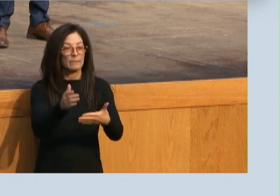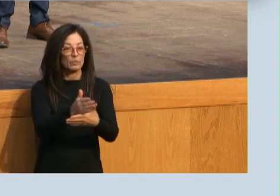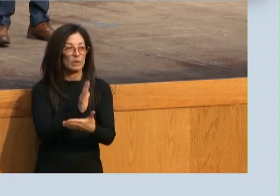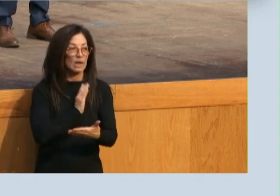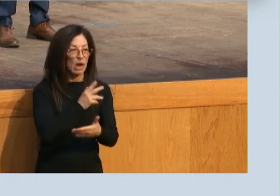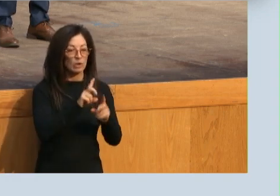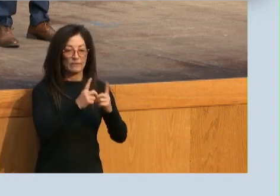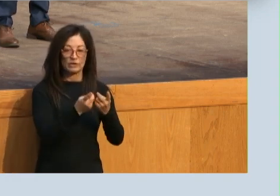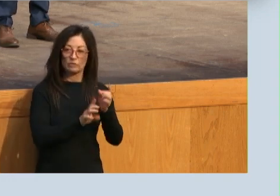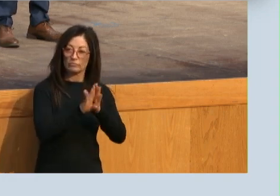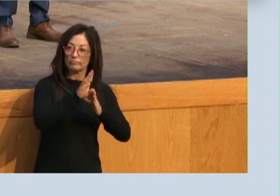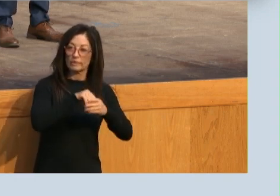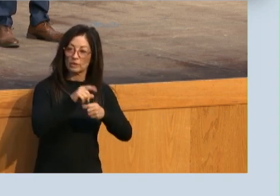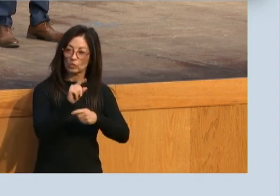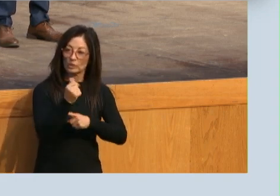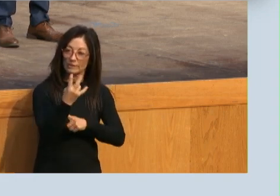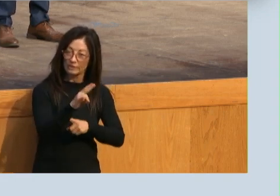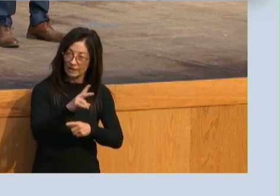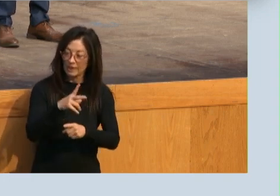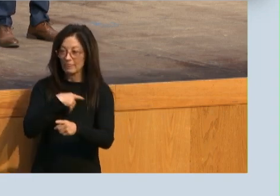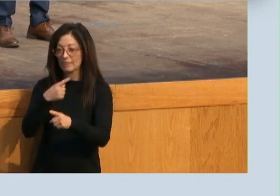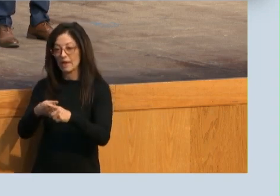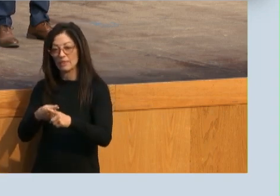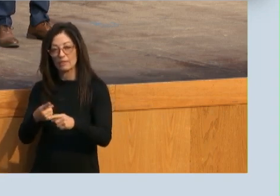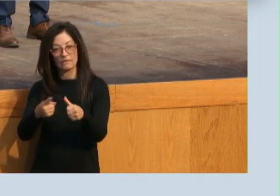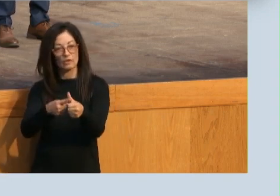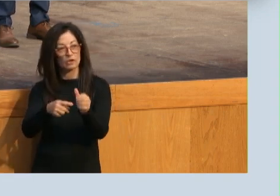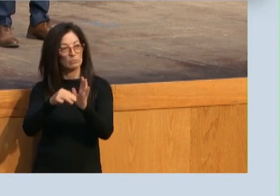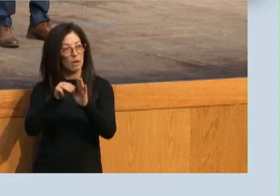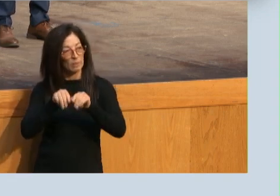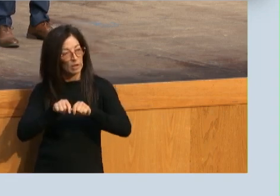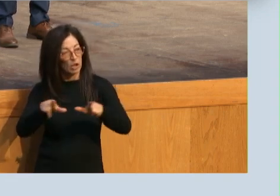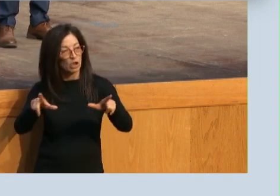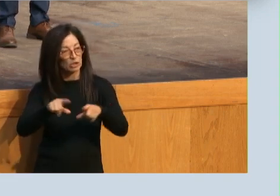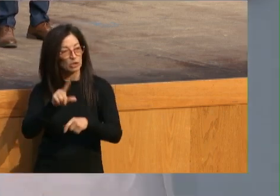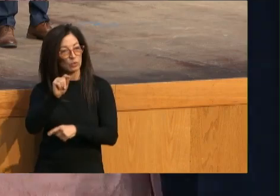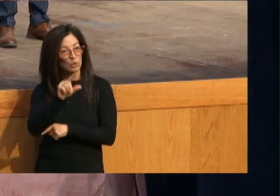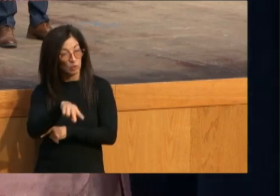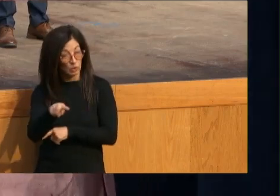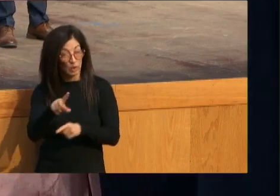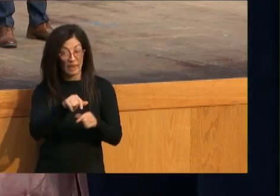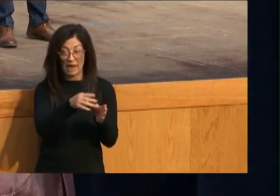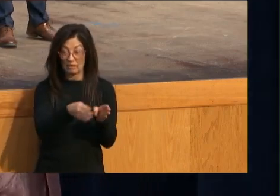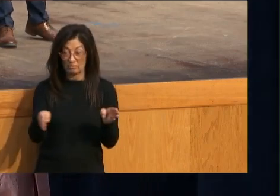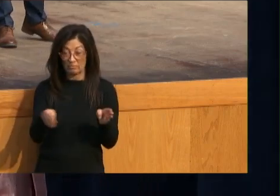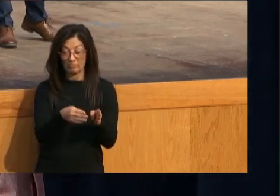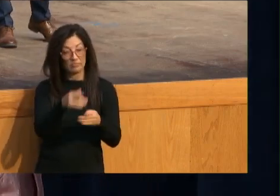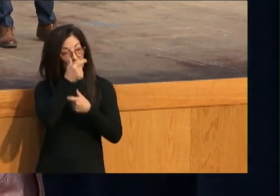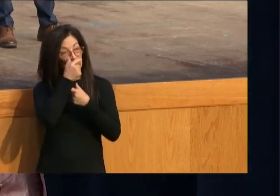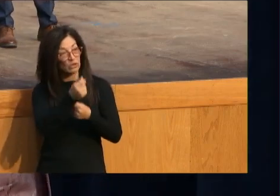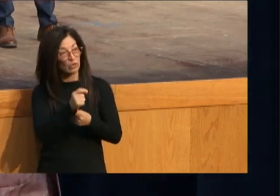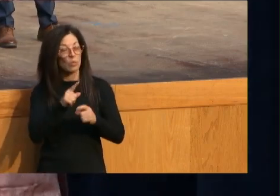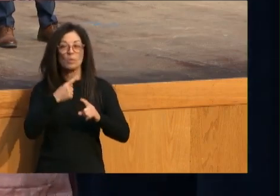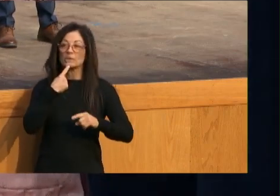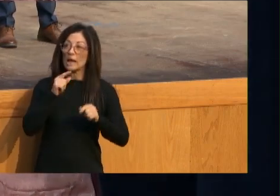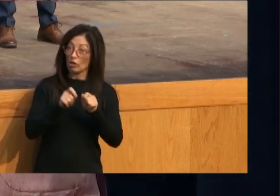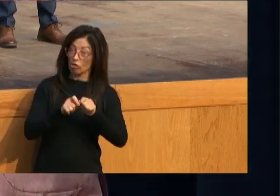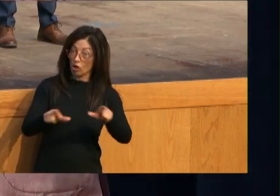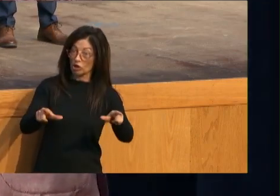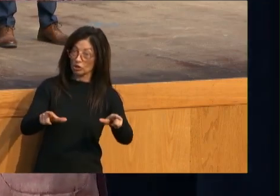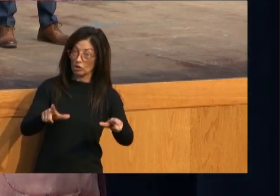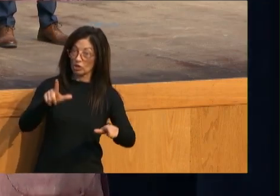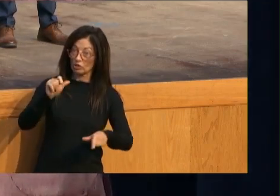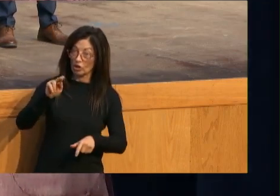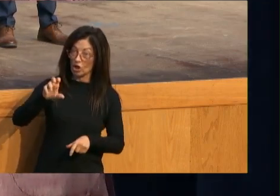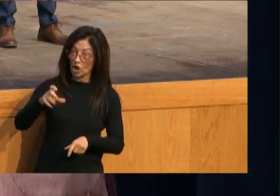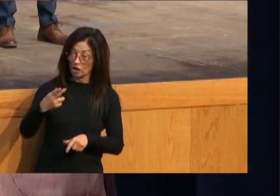forming in 2017 and the first model being launched in 2022 is interesting. And when we say launched, that really means